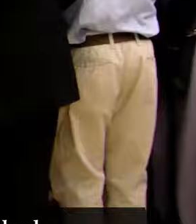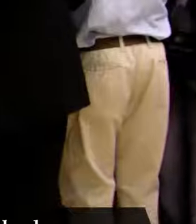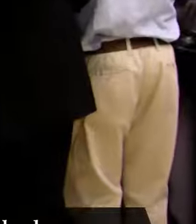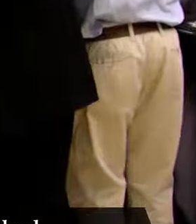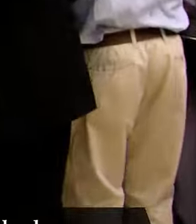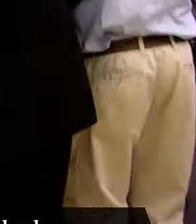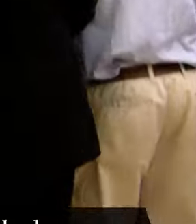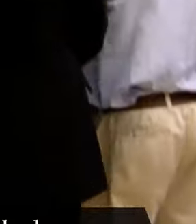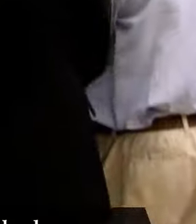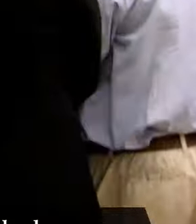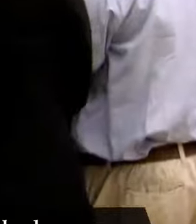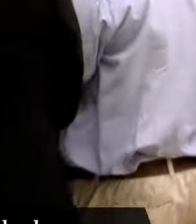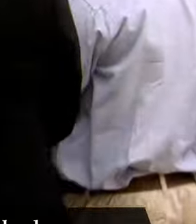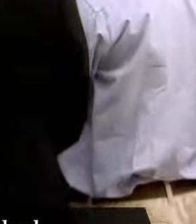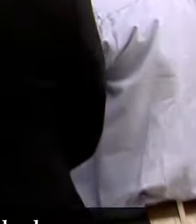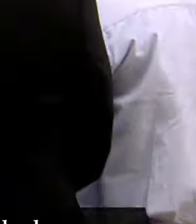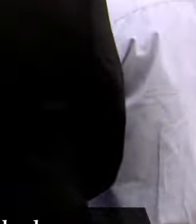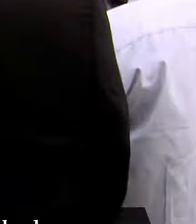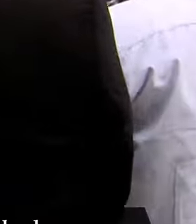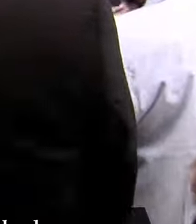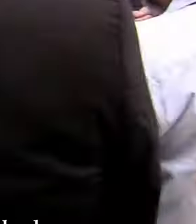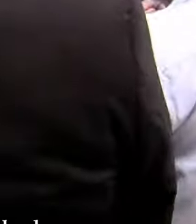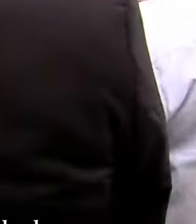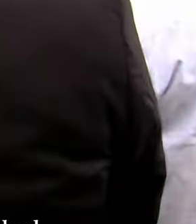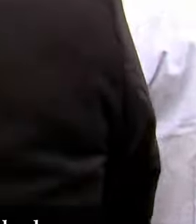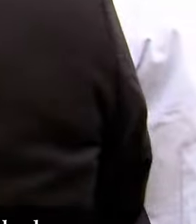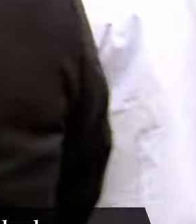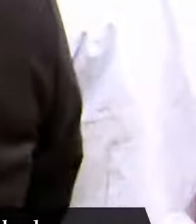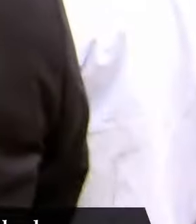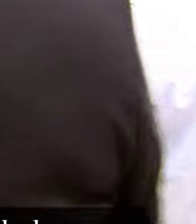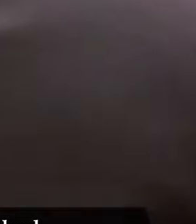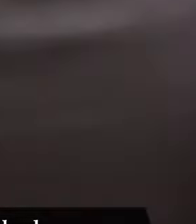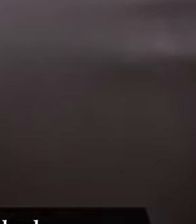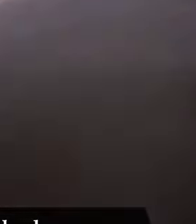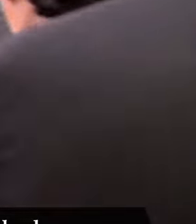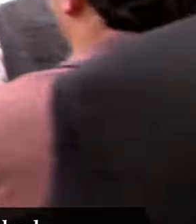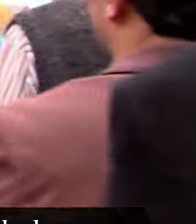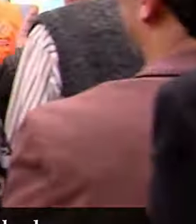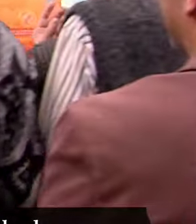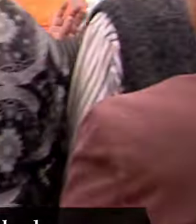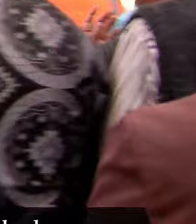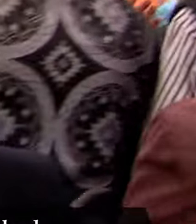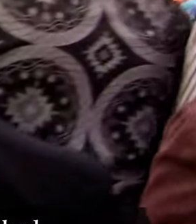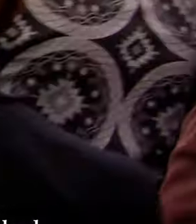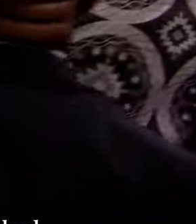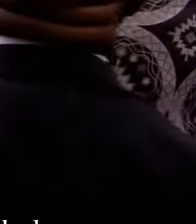done as this part is being laid to rest. Let's pause for a little.